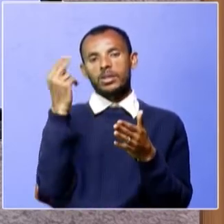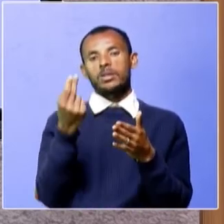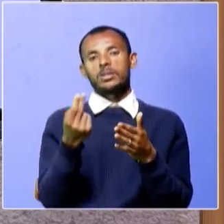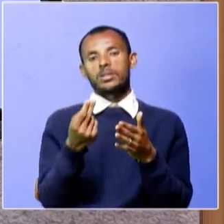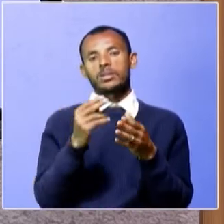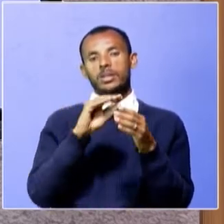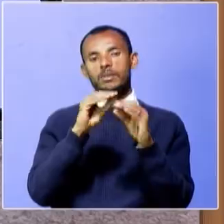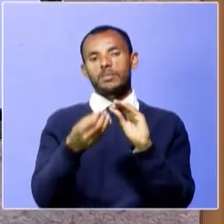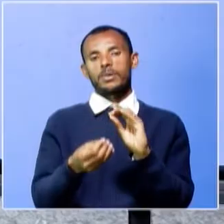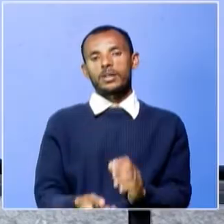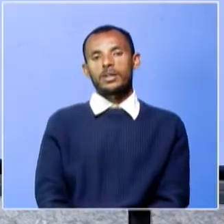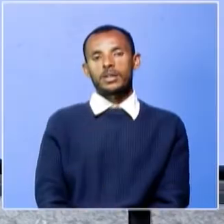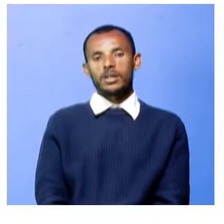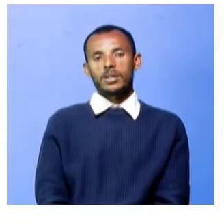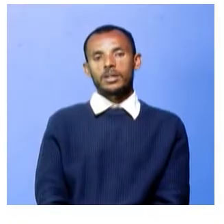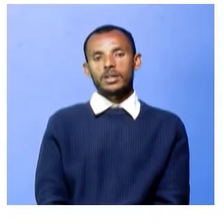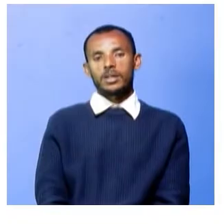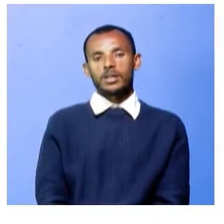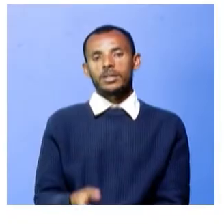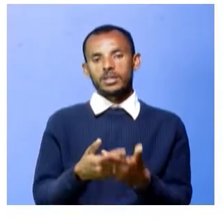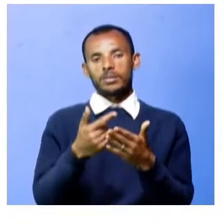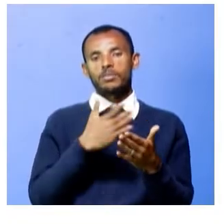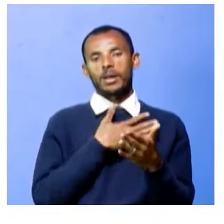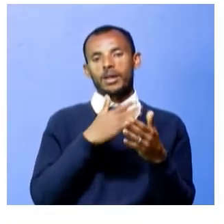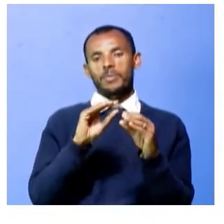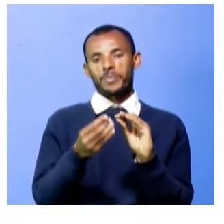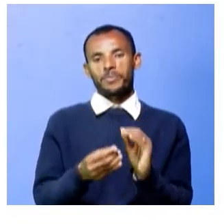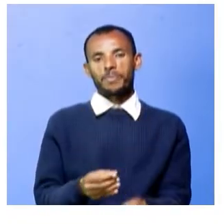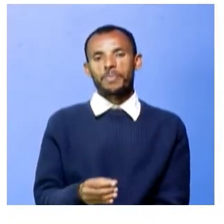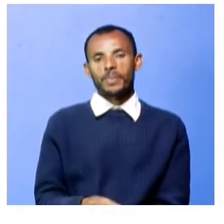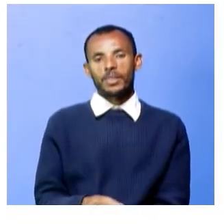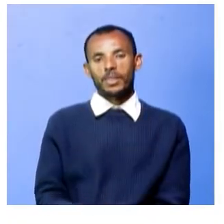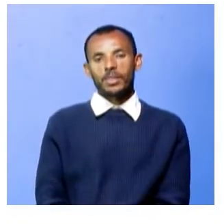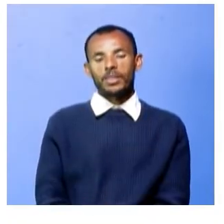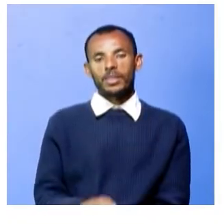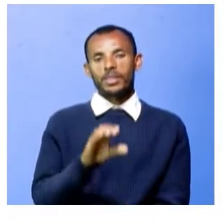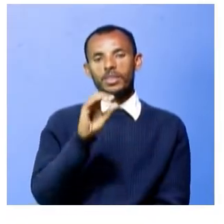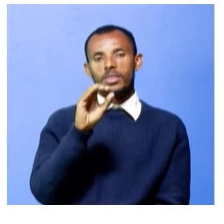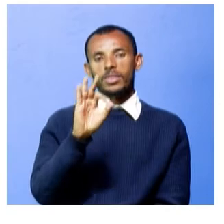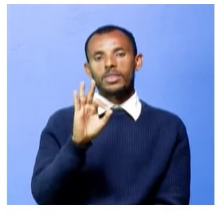number listed here. Okay, this is my number. You can reach me out.